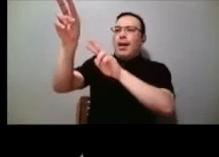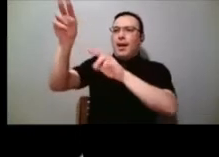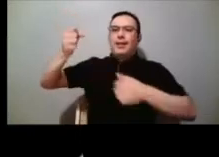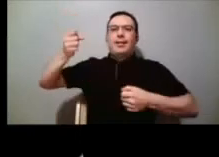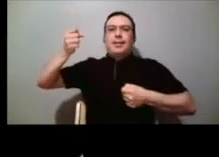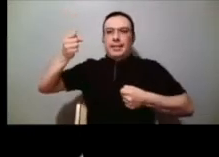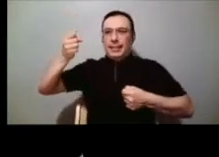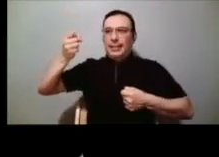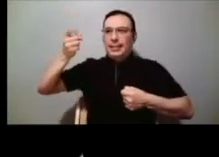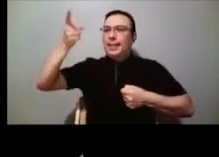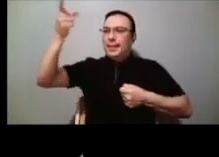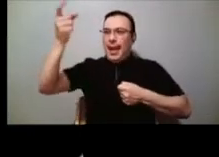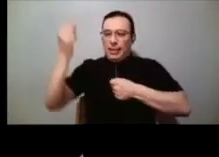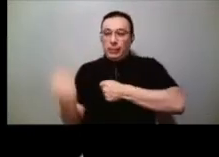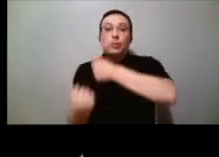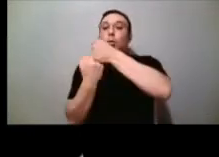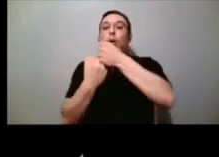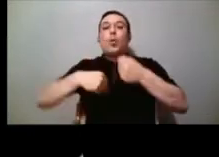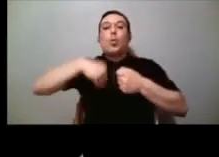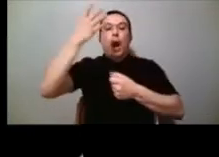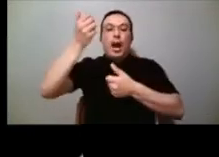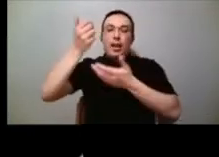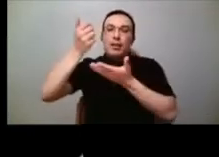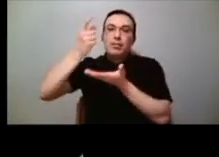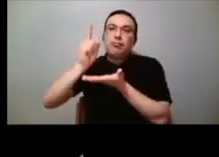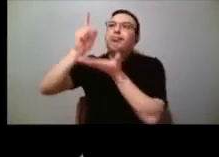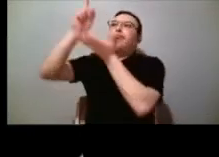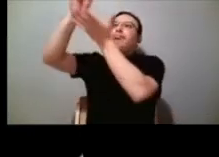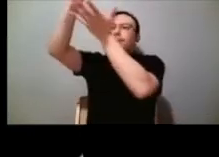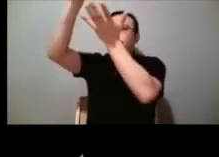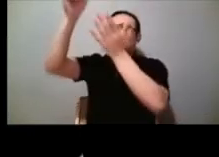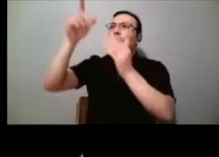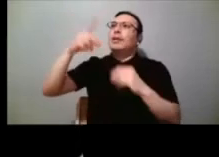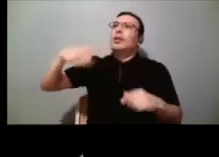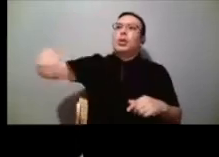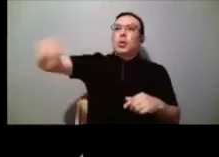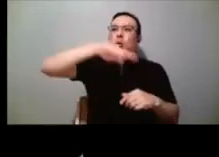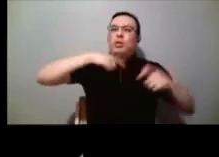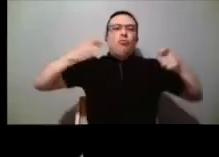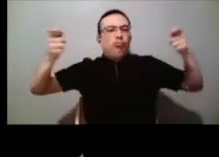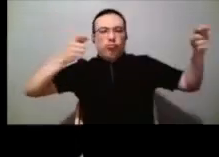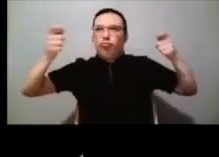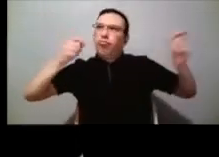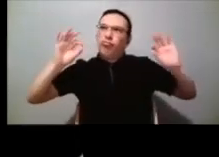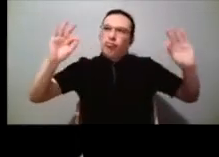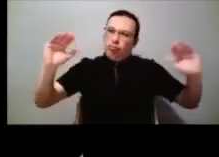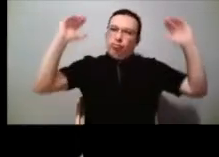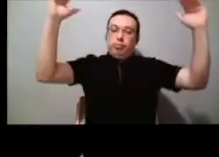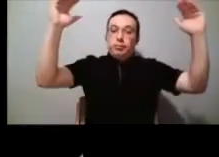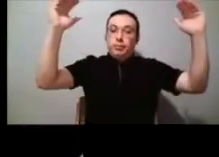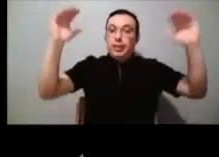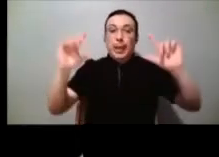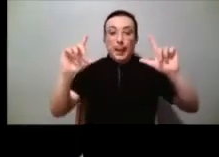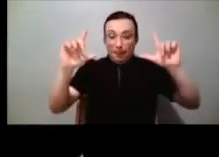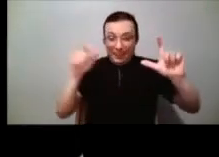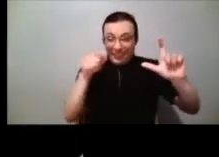support of white supremacy used to prop fantasies of sovereignty and exceptionalism, the photograph attempts to make us unsee the real,